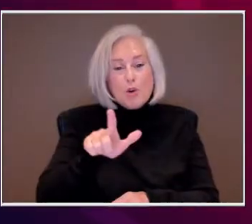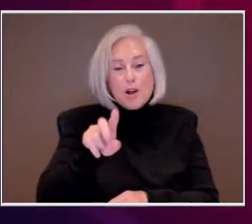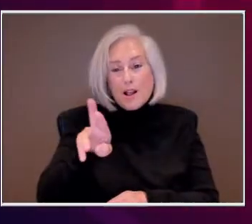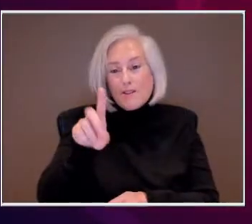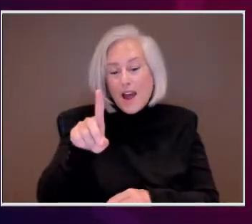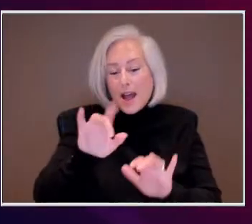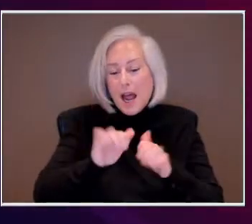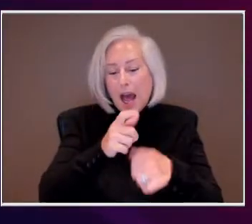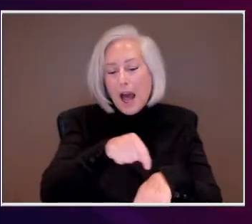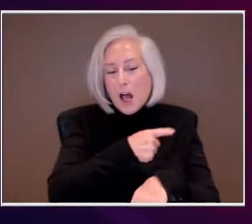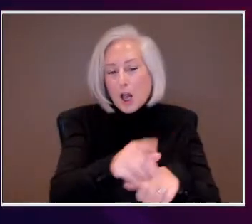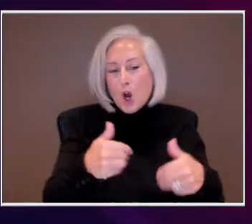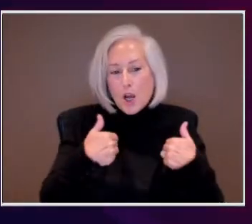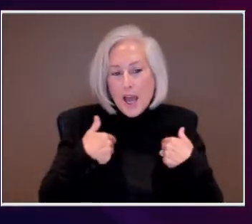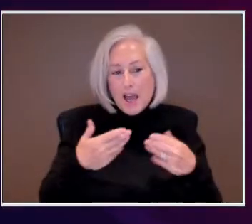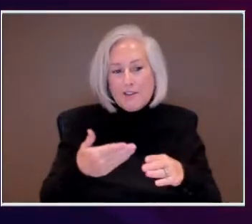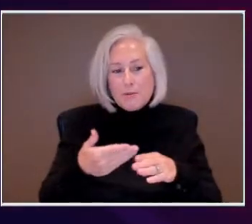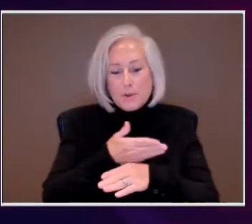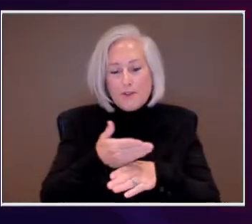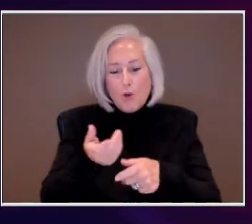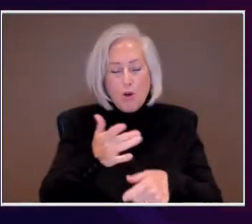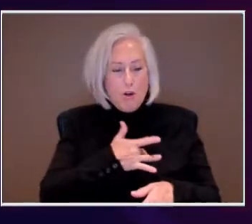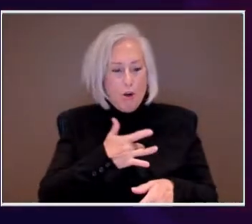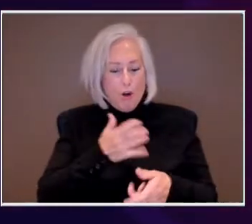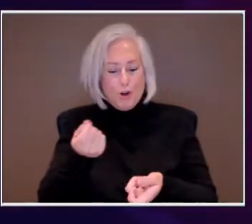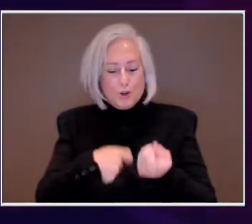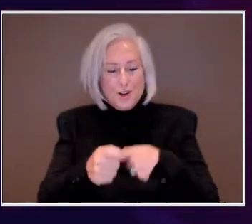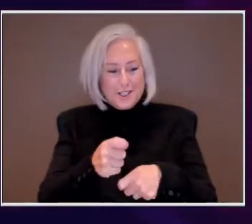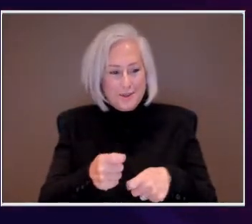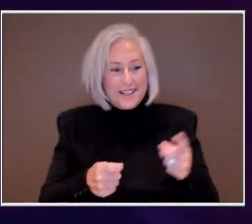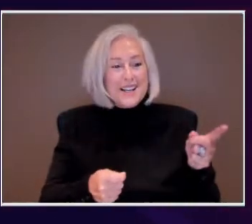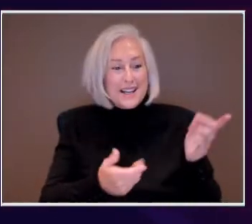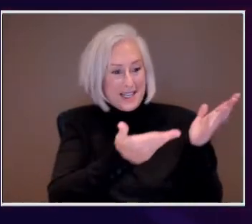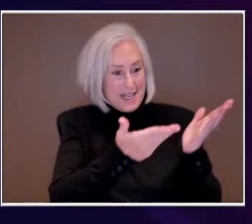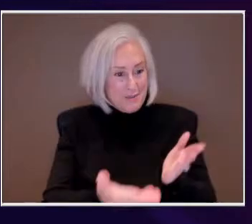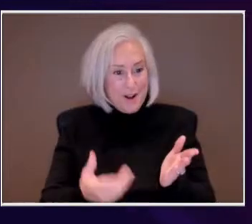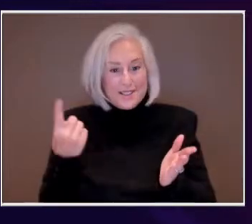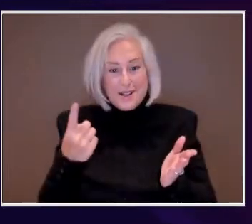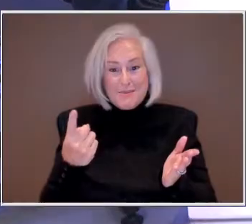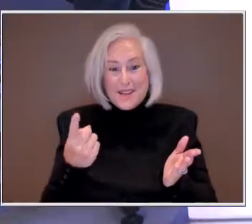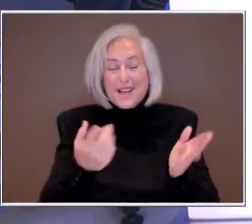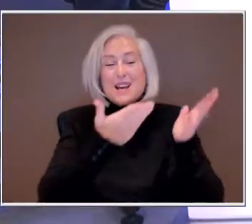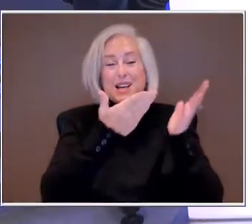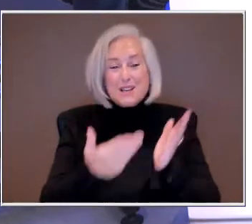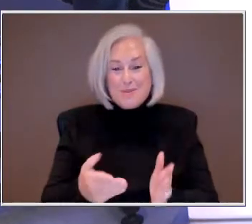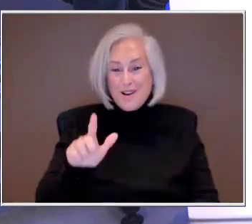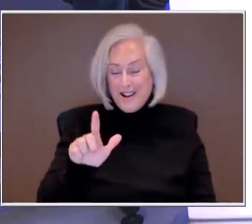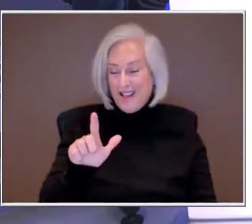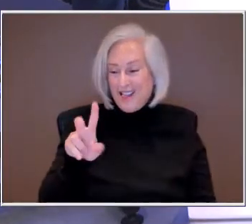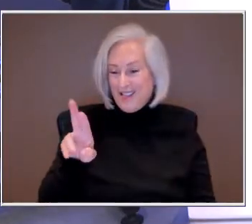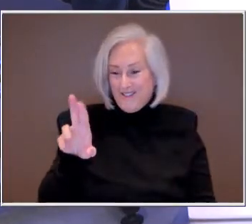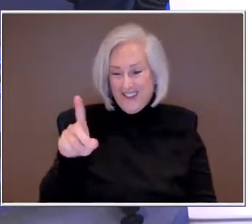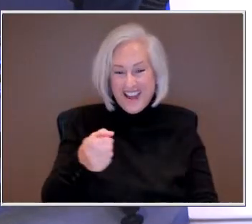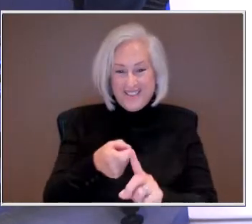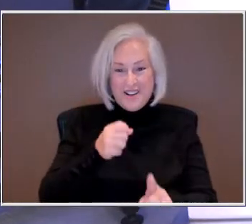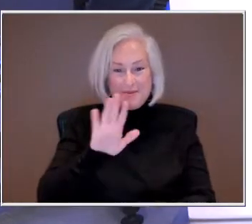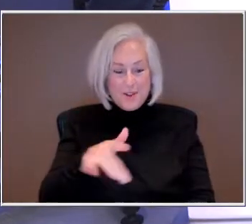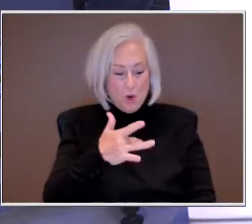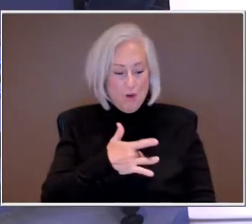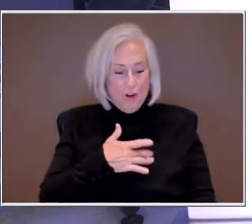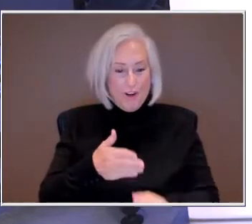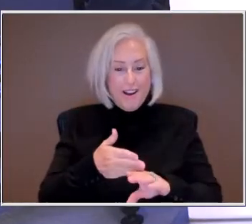You brought a little souvenir with you. It's on our desk today. You brought the LVAD that Dr. Zorn removed from your heart after he took it out of your